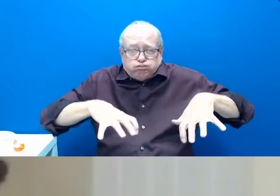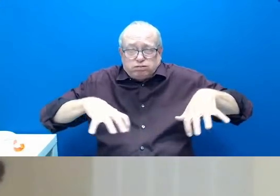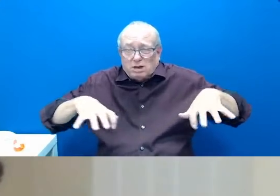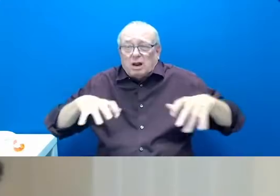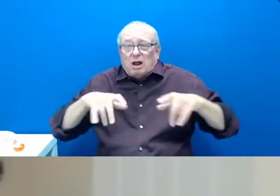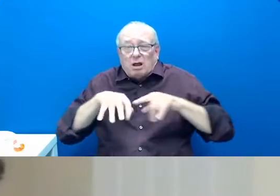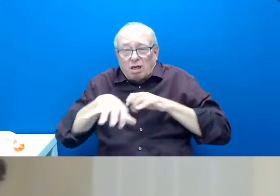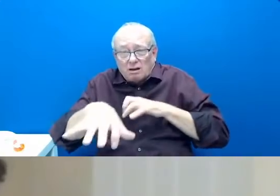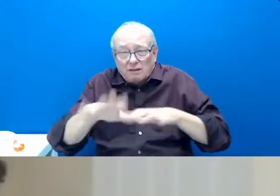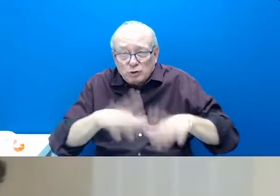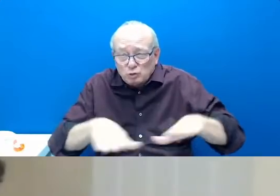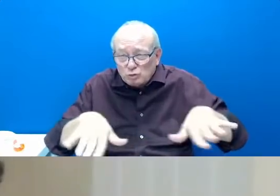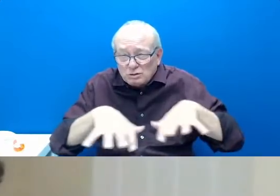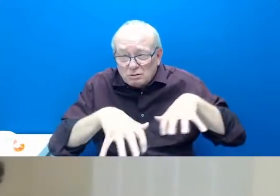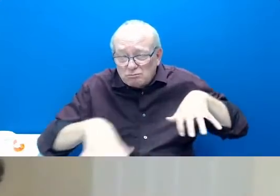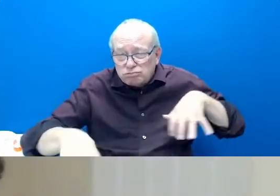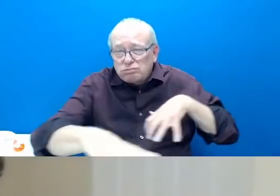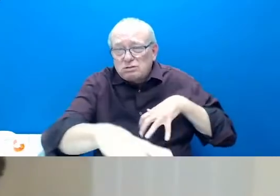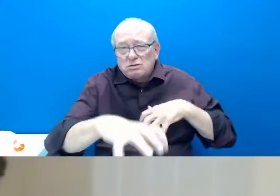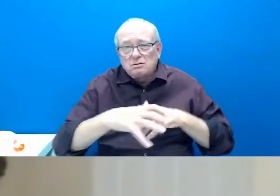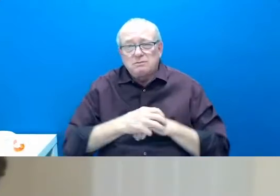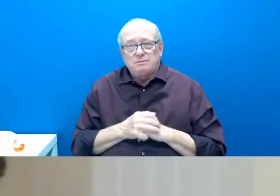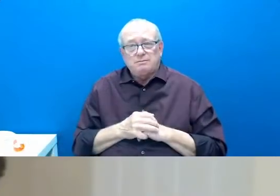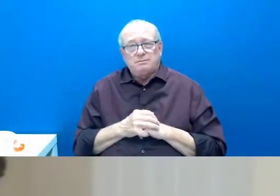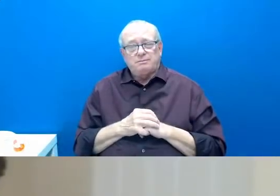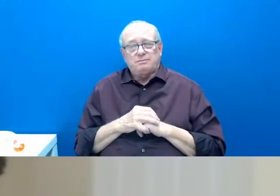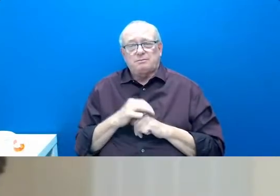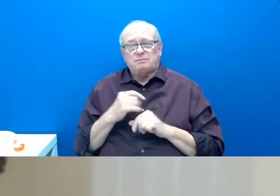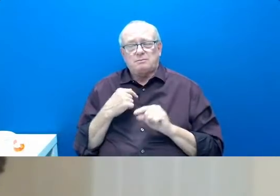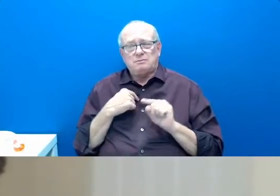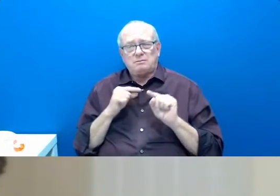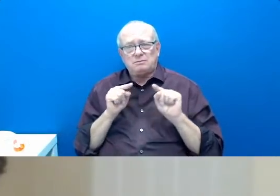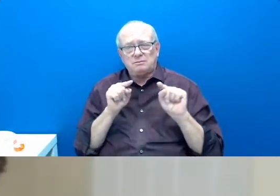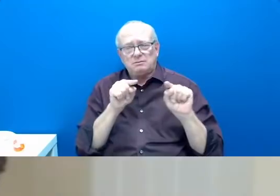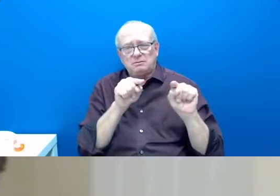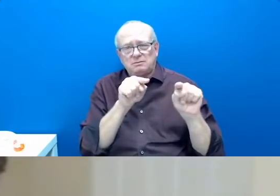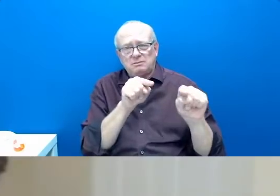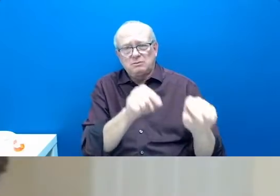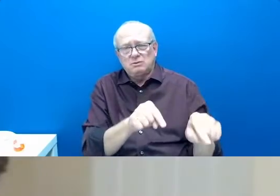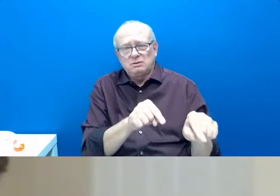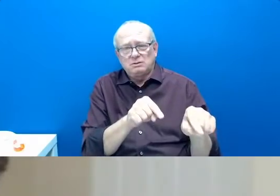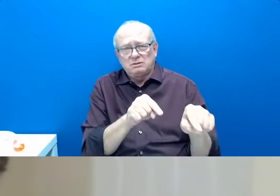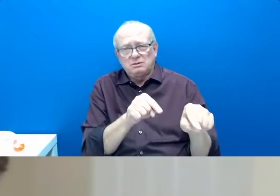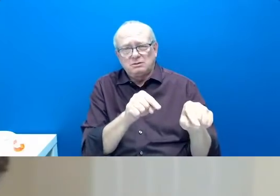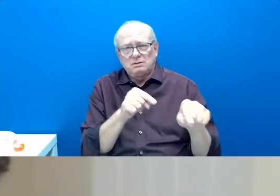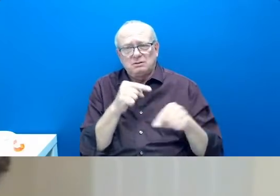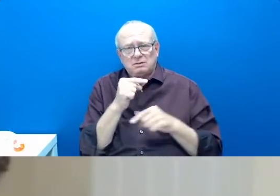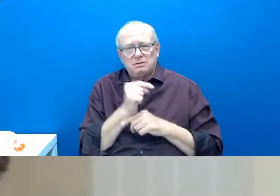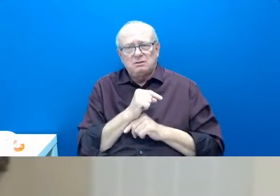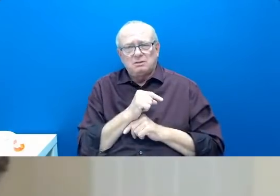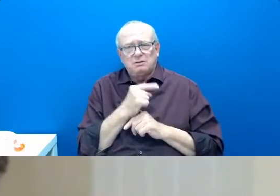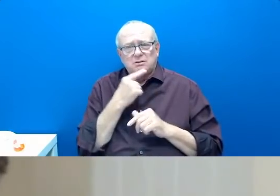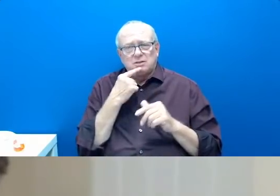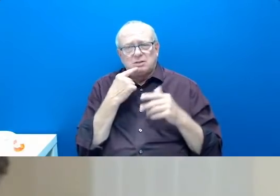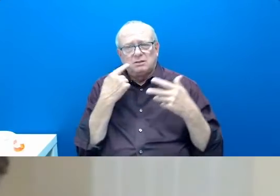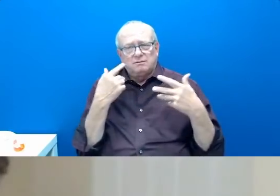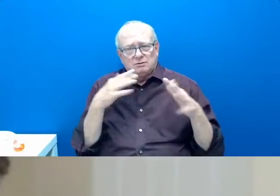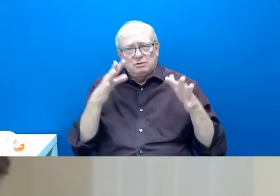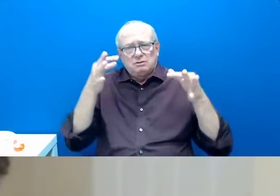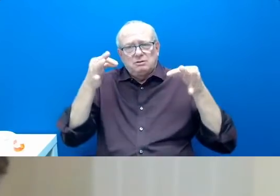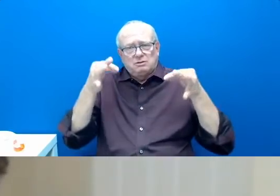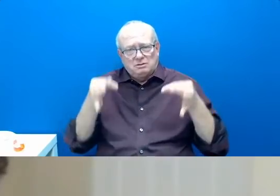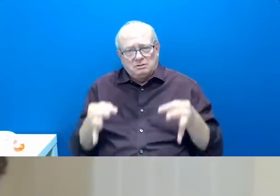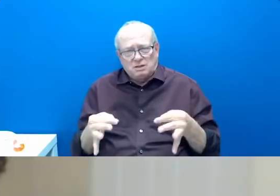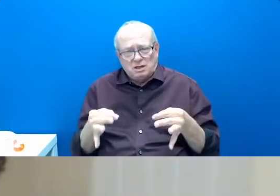So, thankfully, when I was there, heard that they had picked a new date for my surgery,